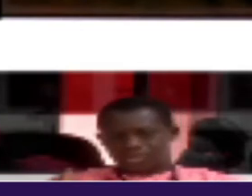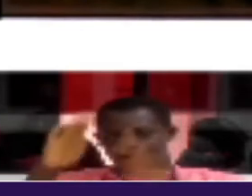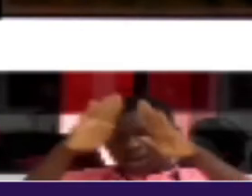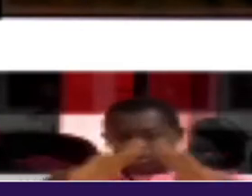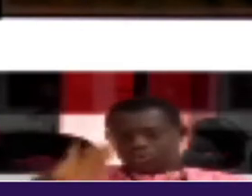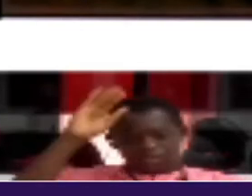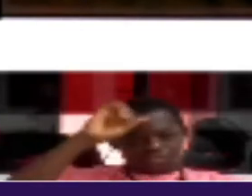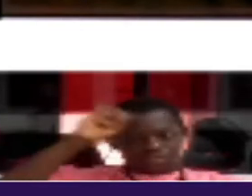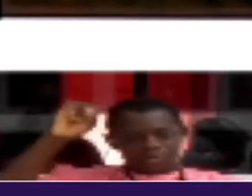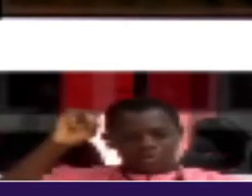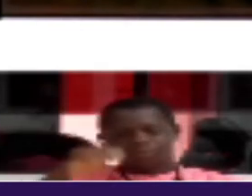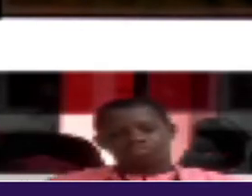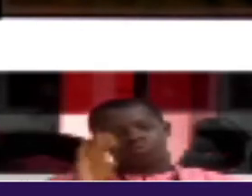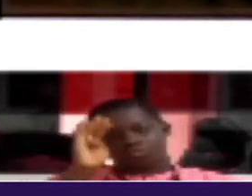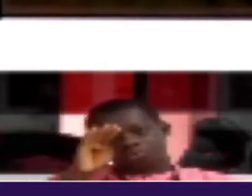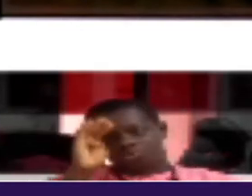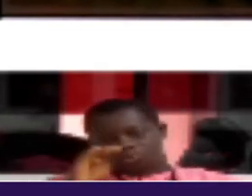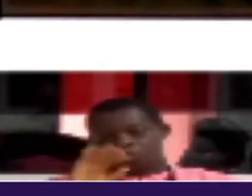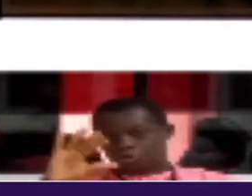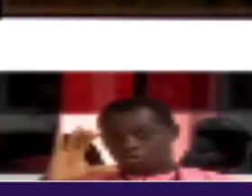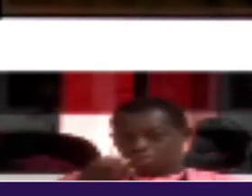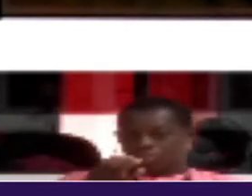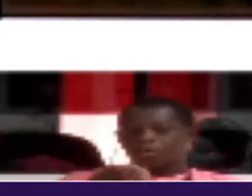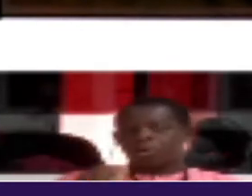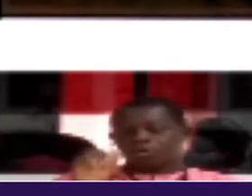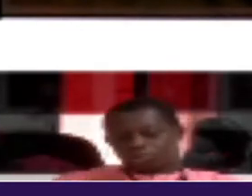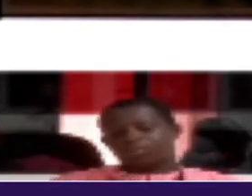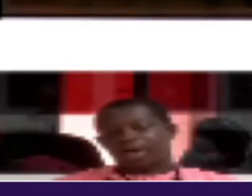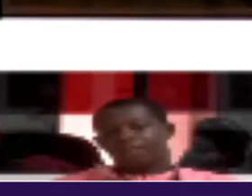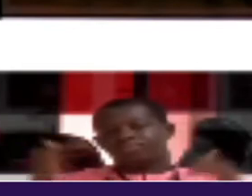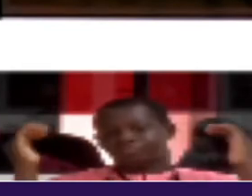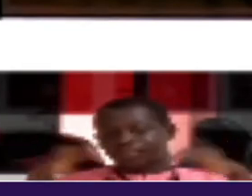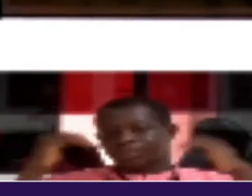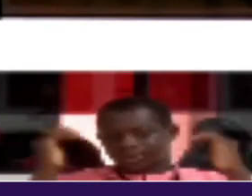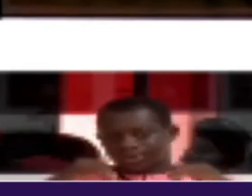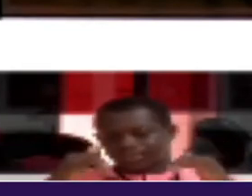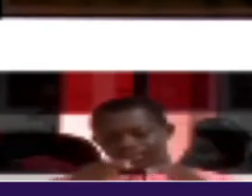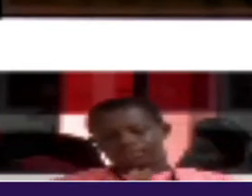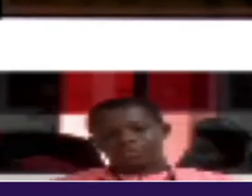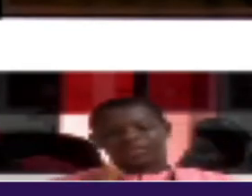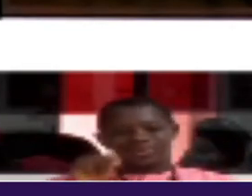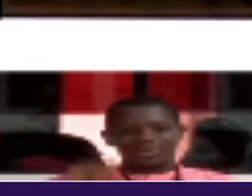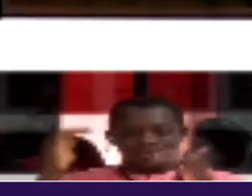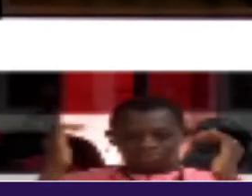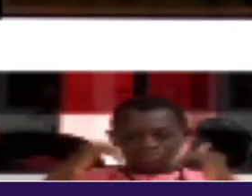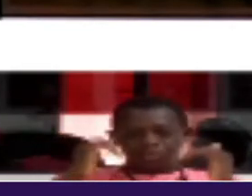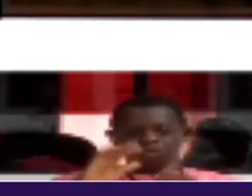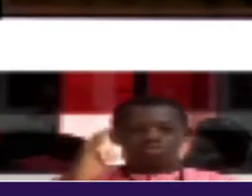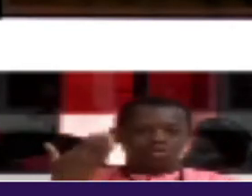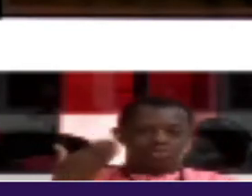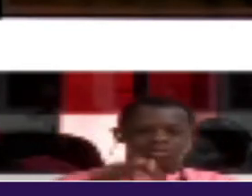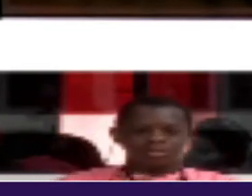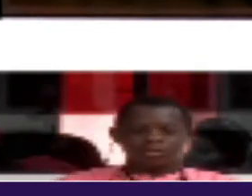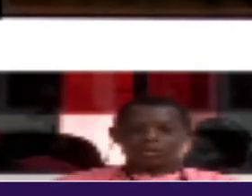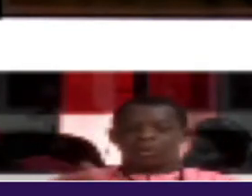guards were called to come. So we have a meeting, and that meeting was,